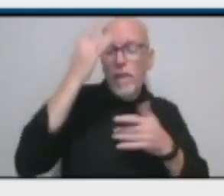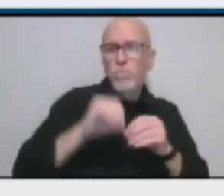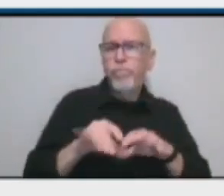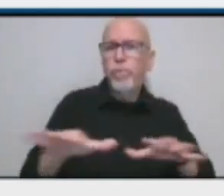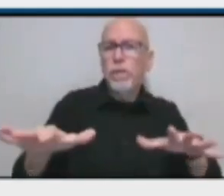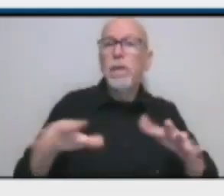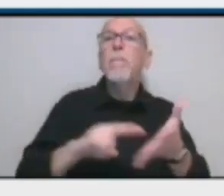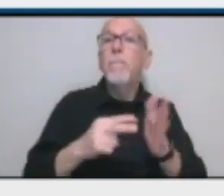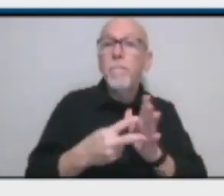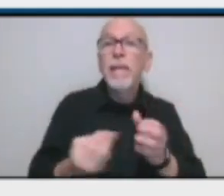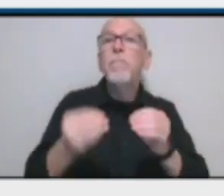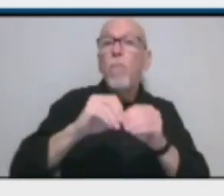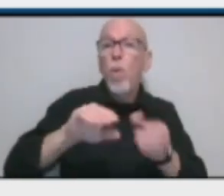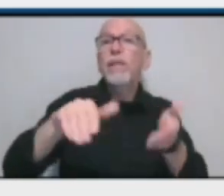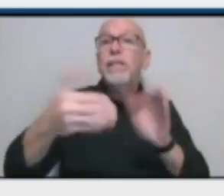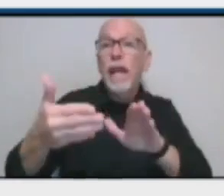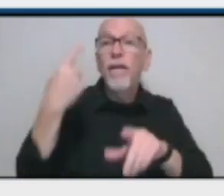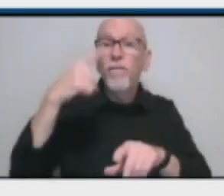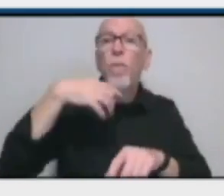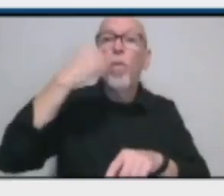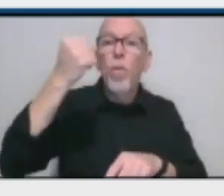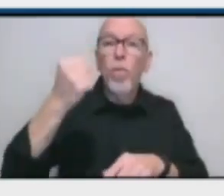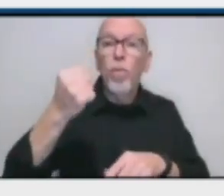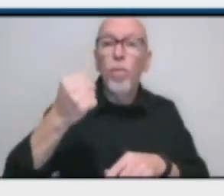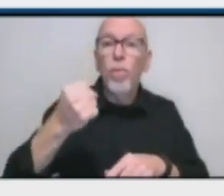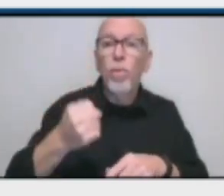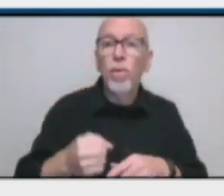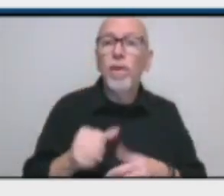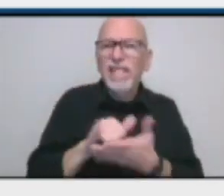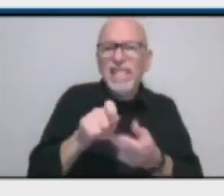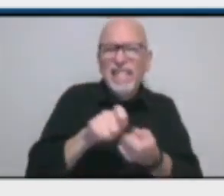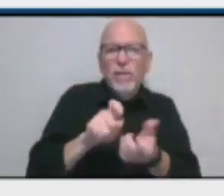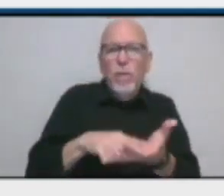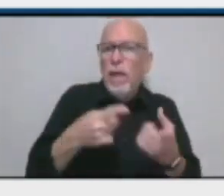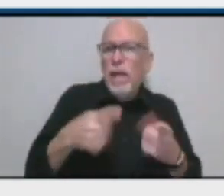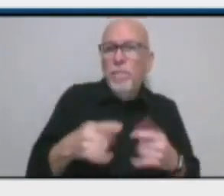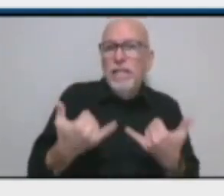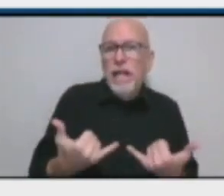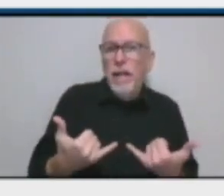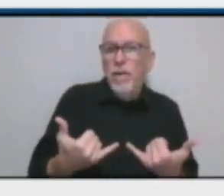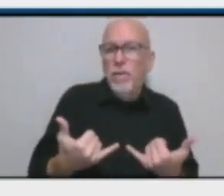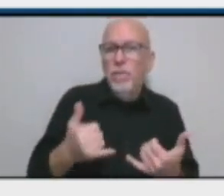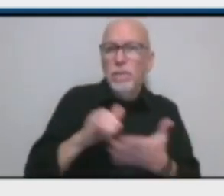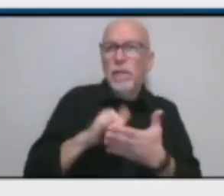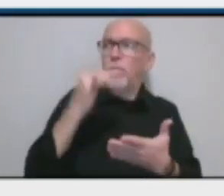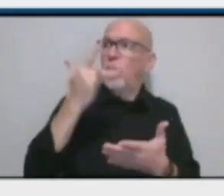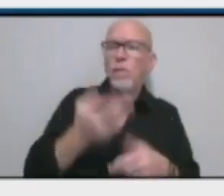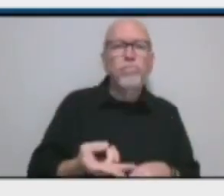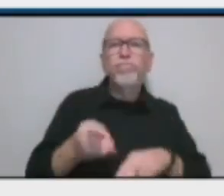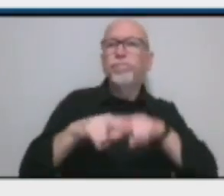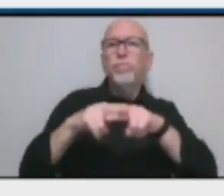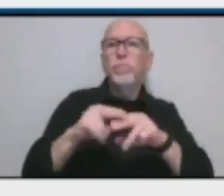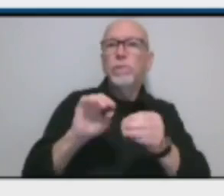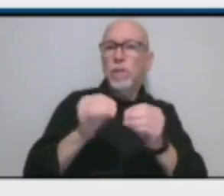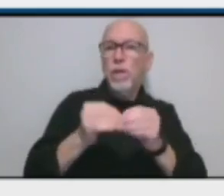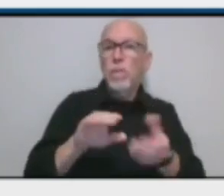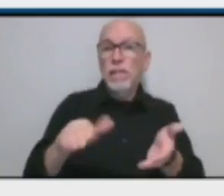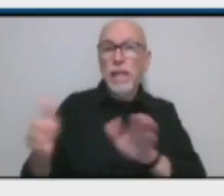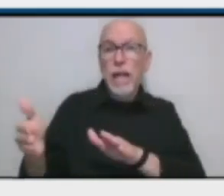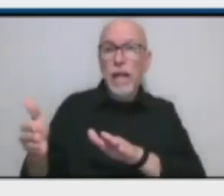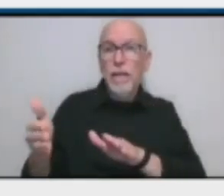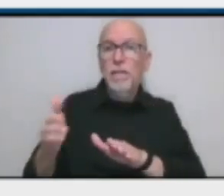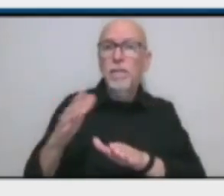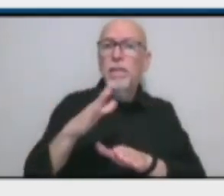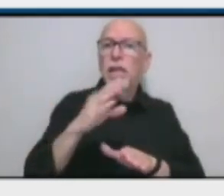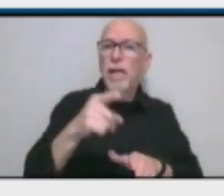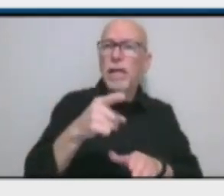among older Hoosiers. This is exactly what is occurring right now to explain the increased reported deaths and the strains on